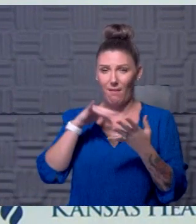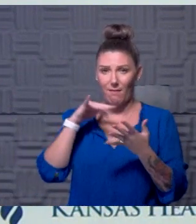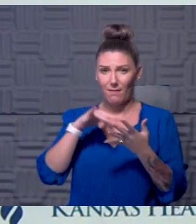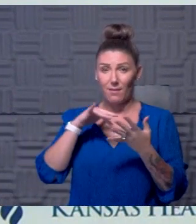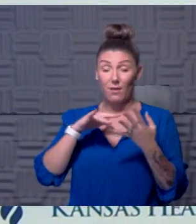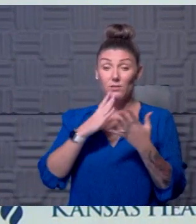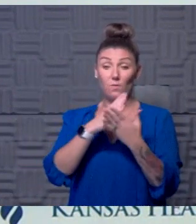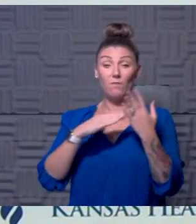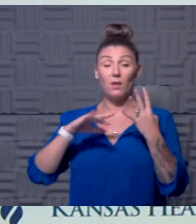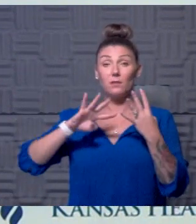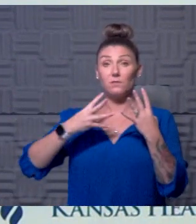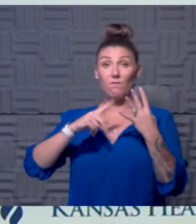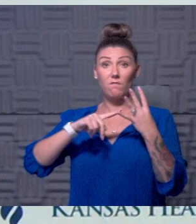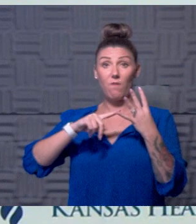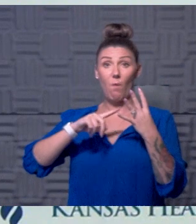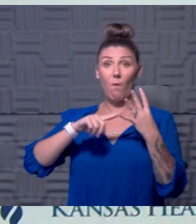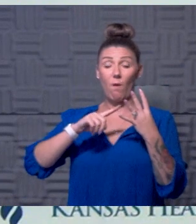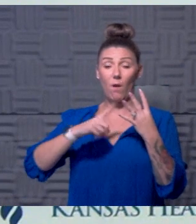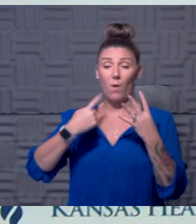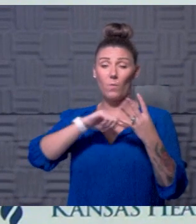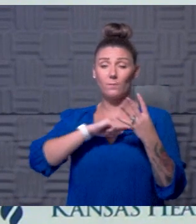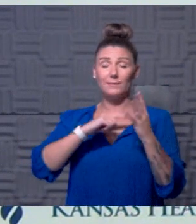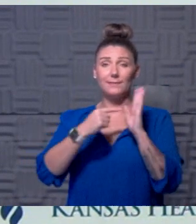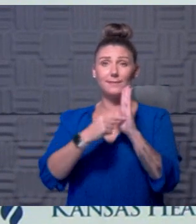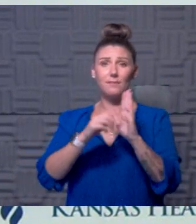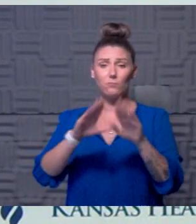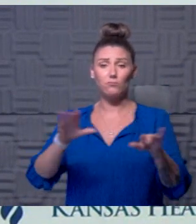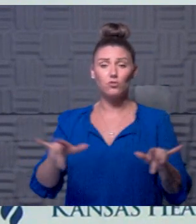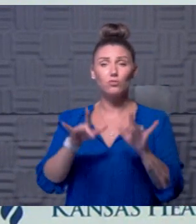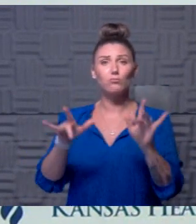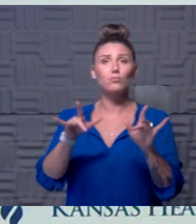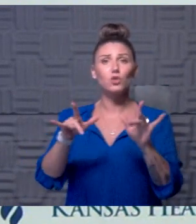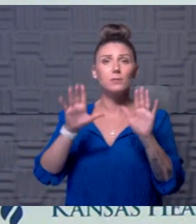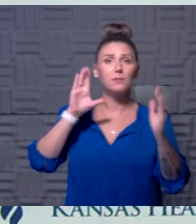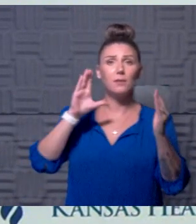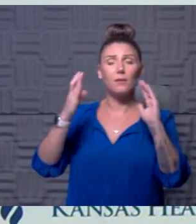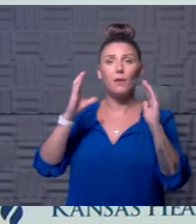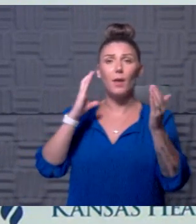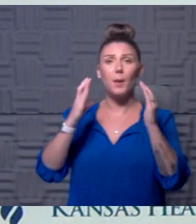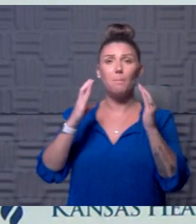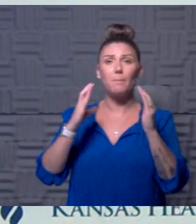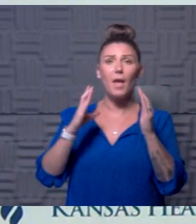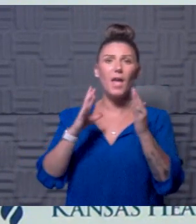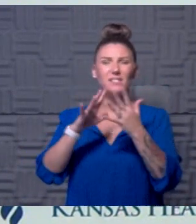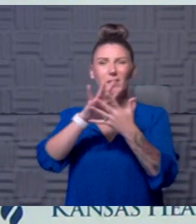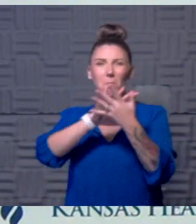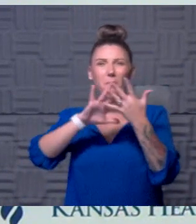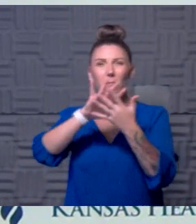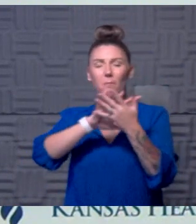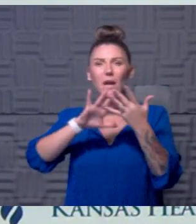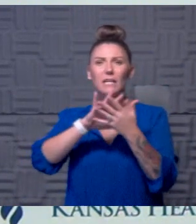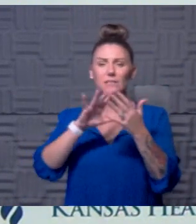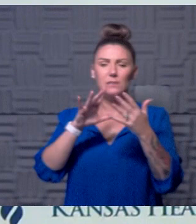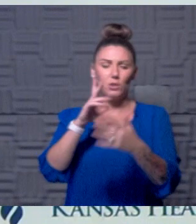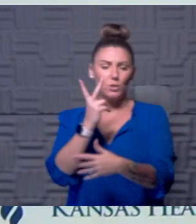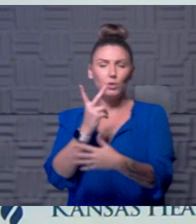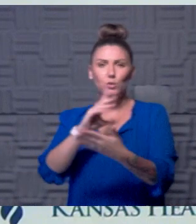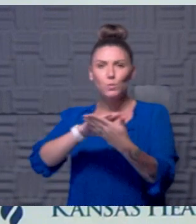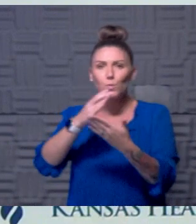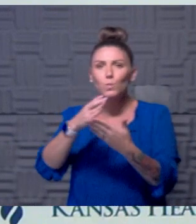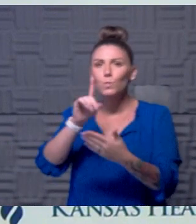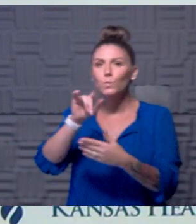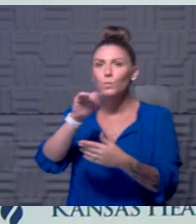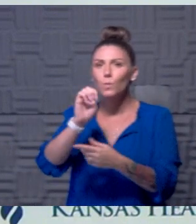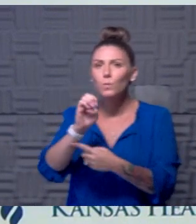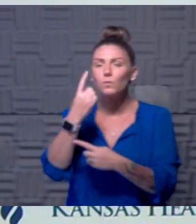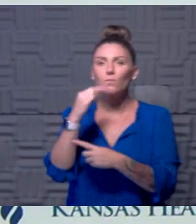4, we, for example, at Children's Mercy did a study where we compared a mix and match dosage plan for the